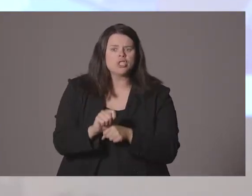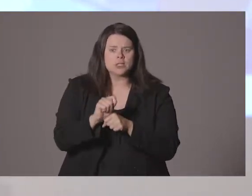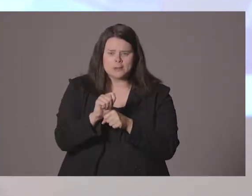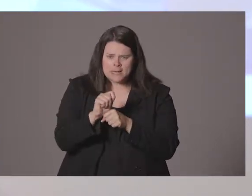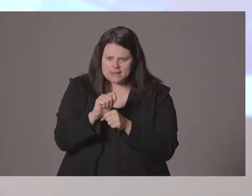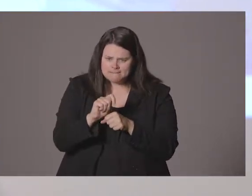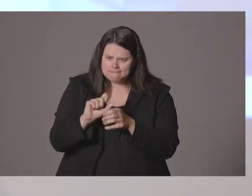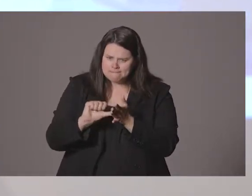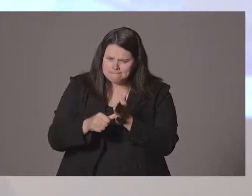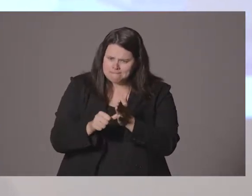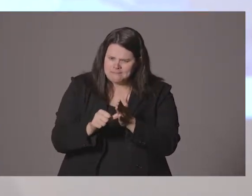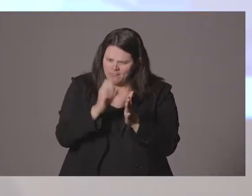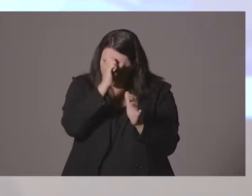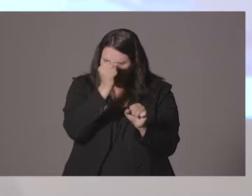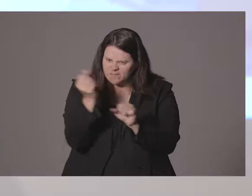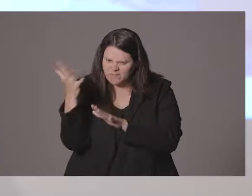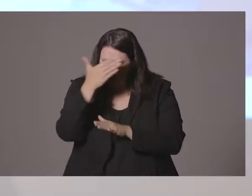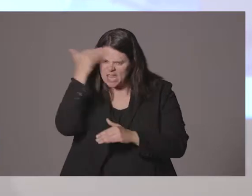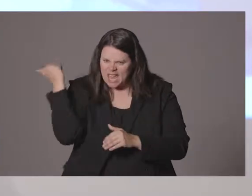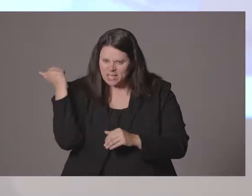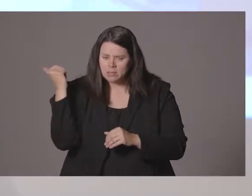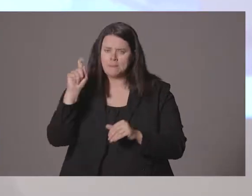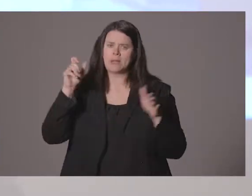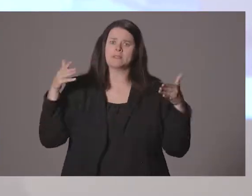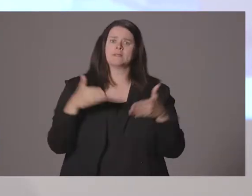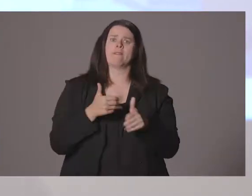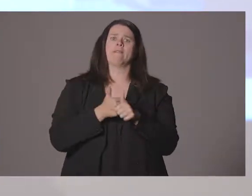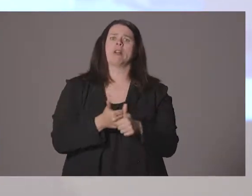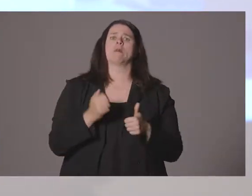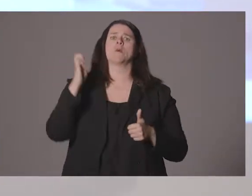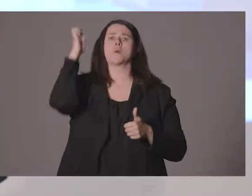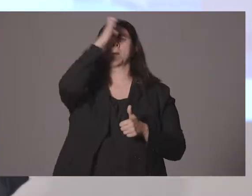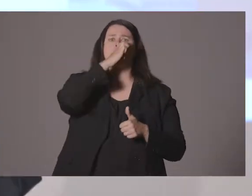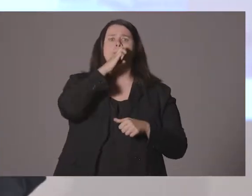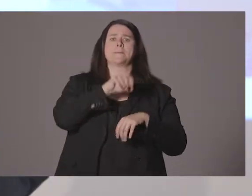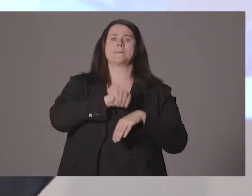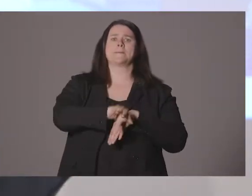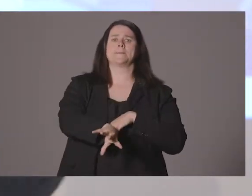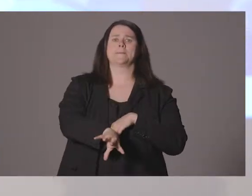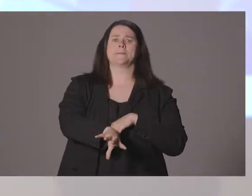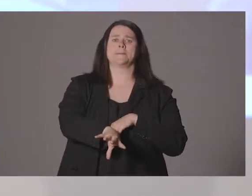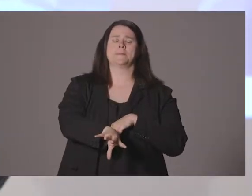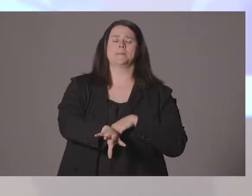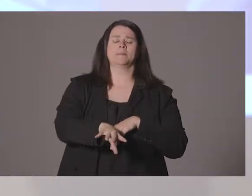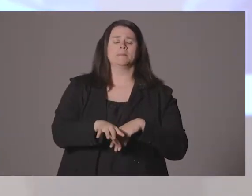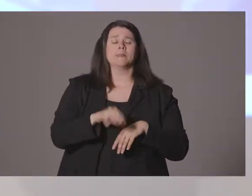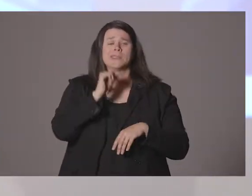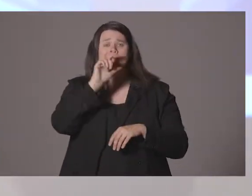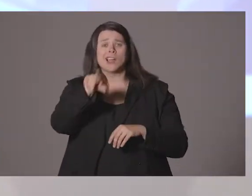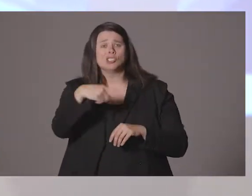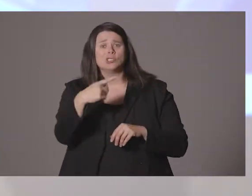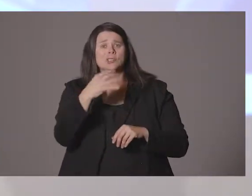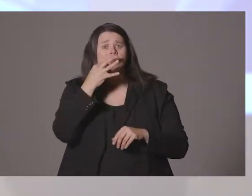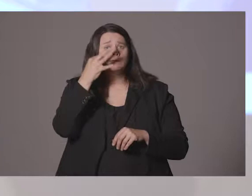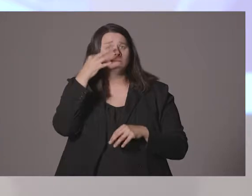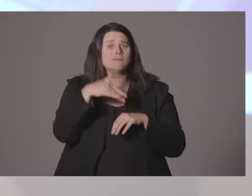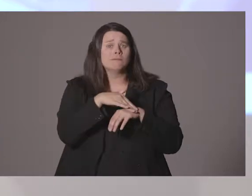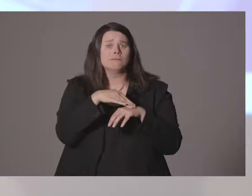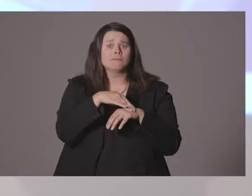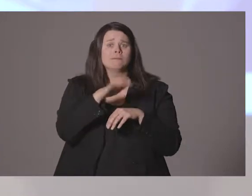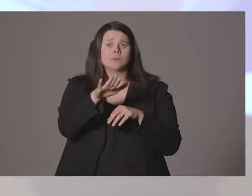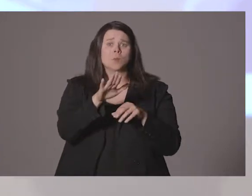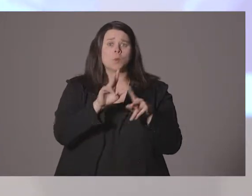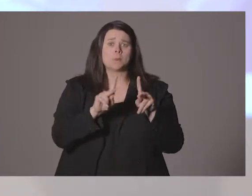is not just relevant for the indigenous people that you might work with or collaborate with in your different agencies, but it's